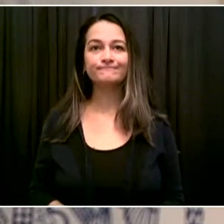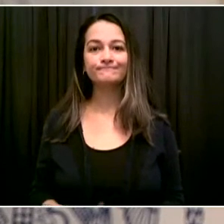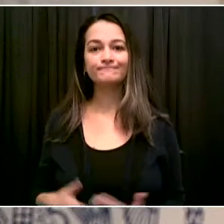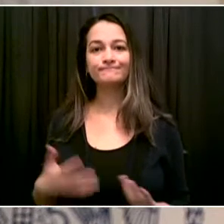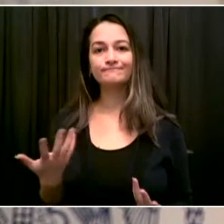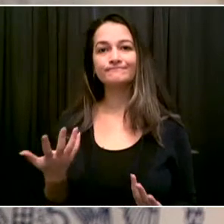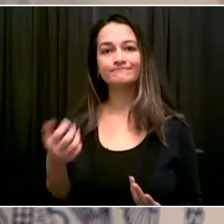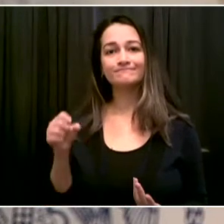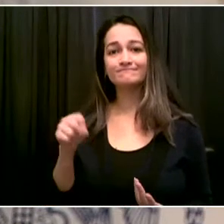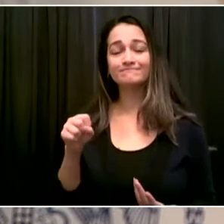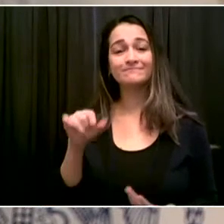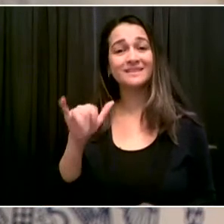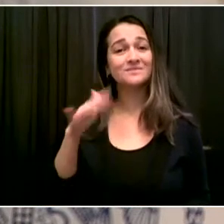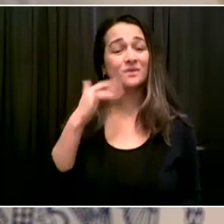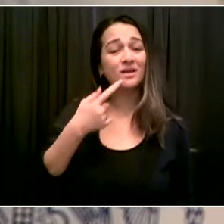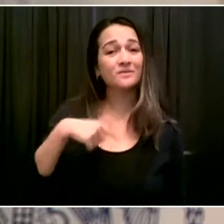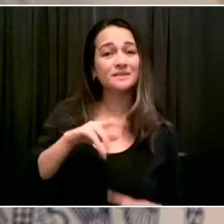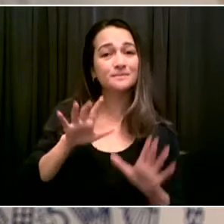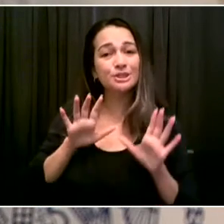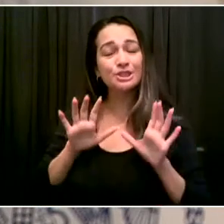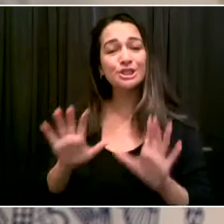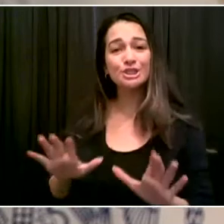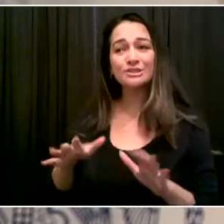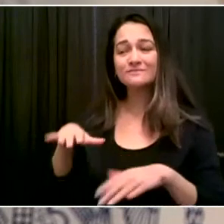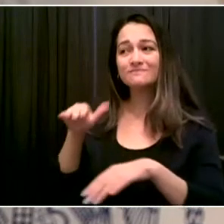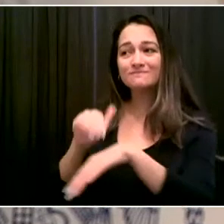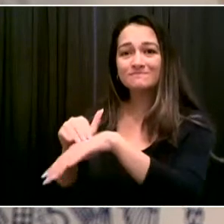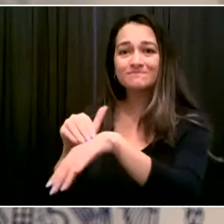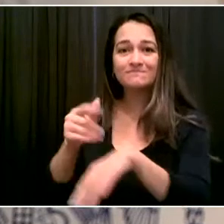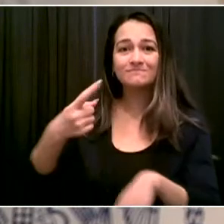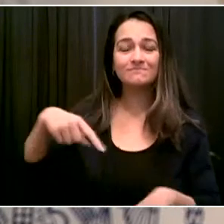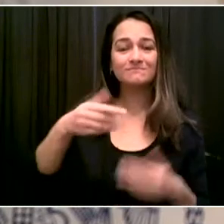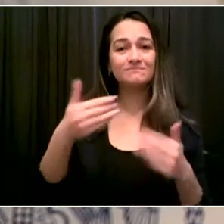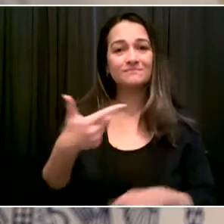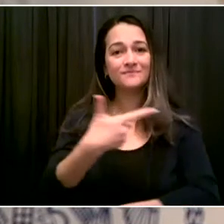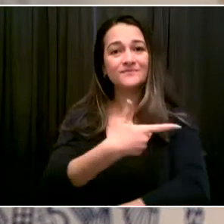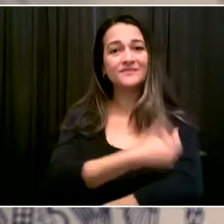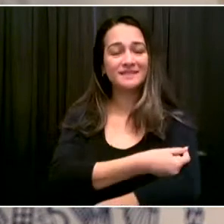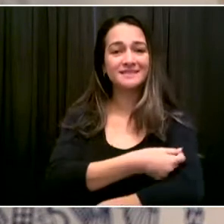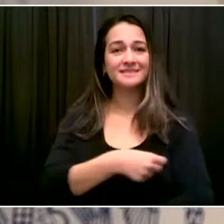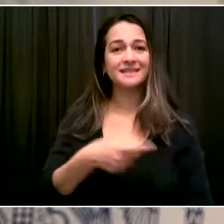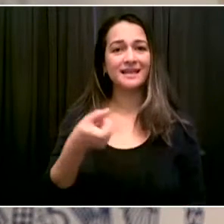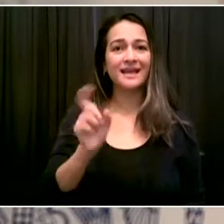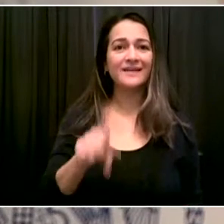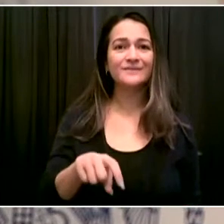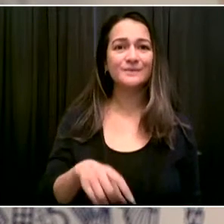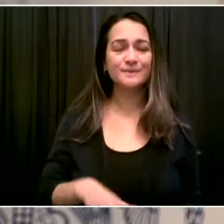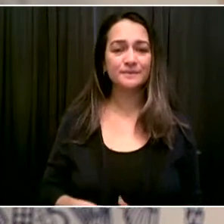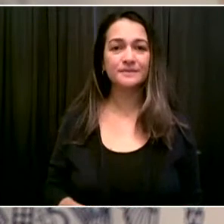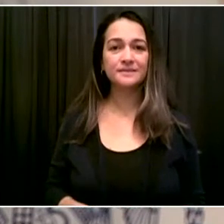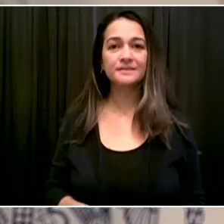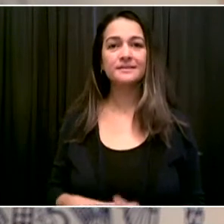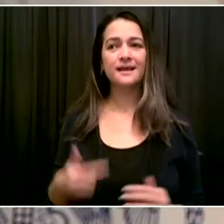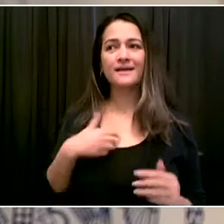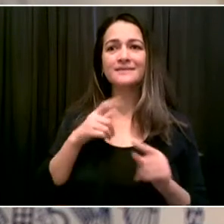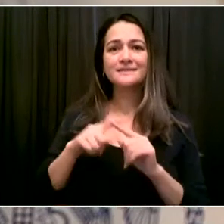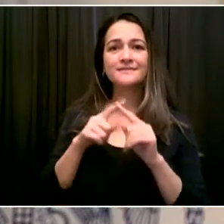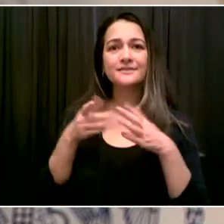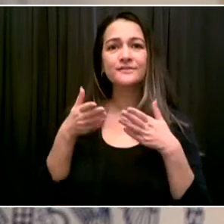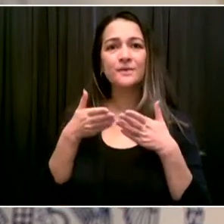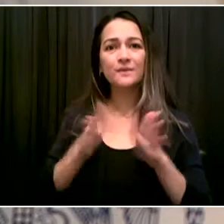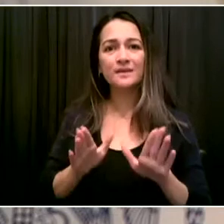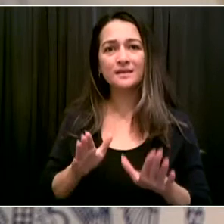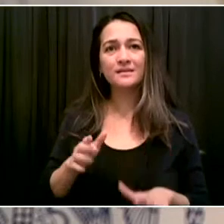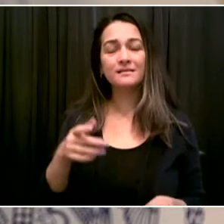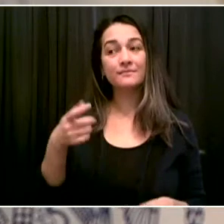that we're now putting on the table, the $100 incentive, the vaccine mandates for city workers, the